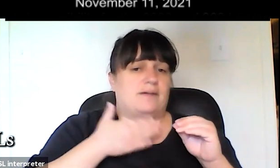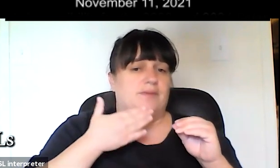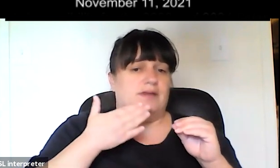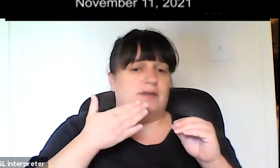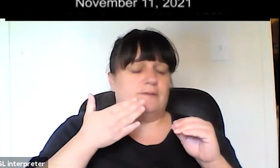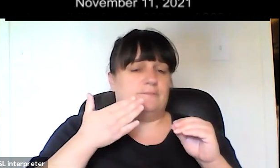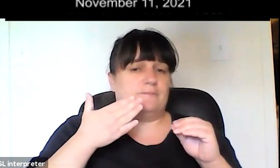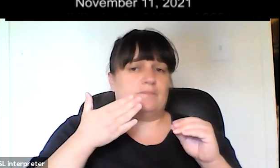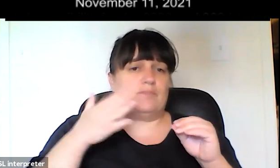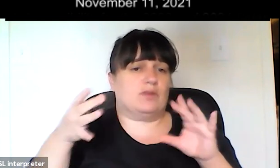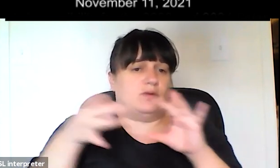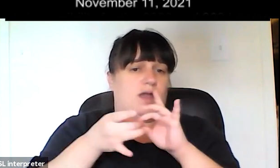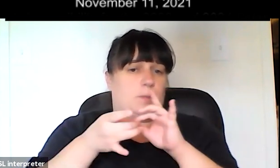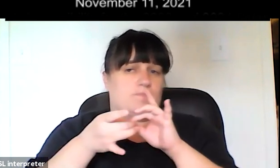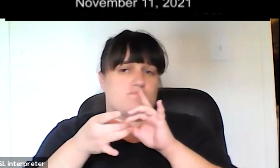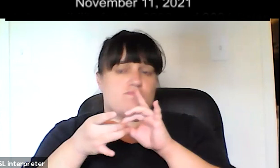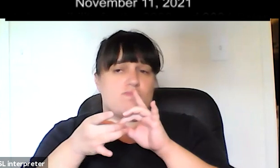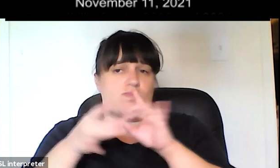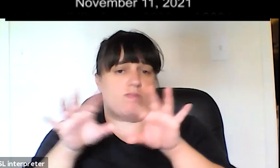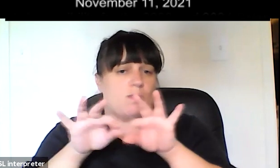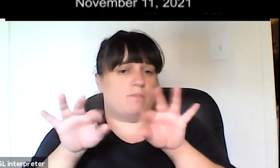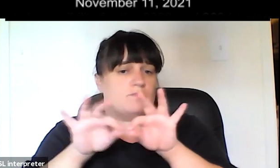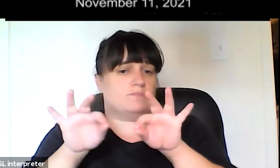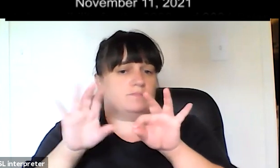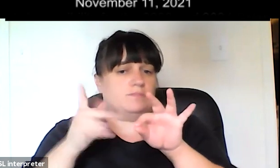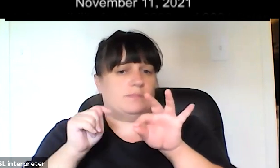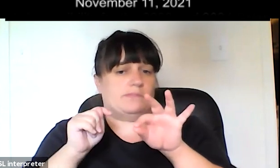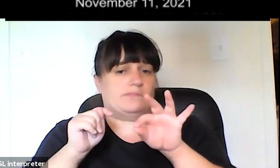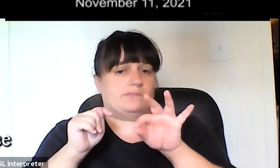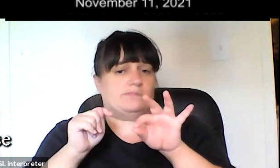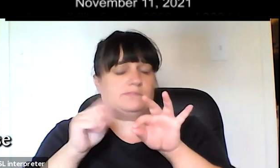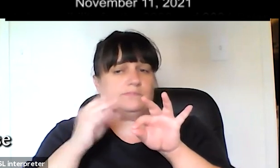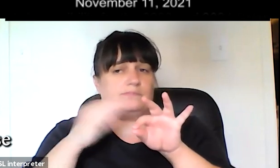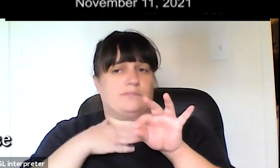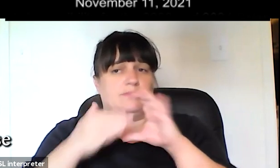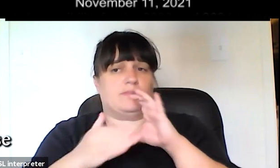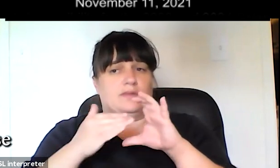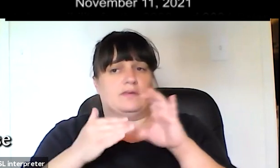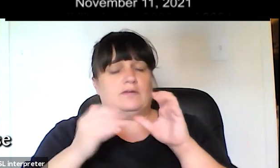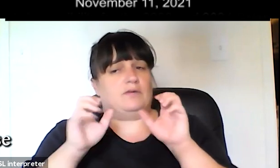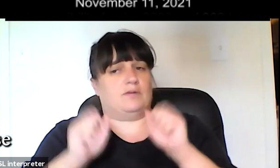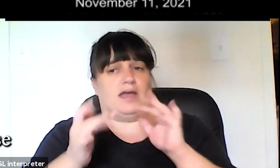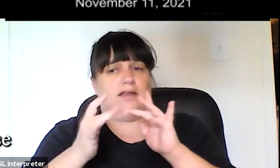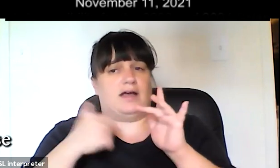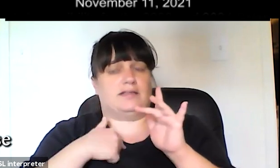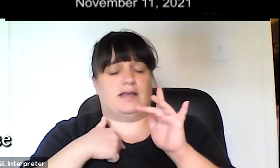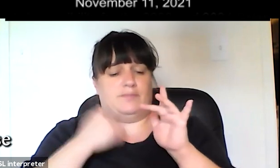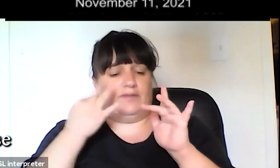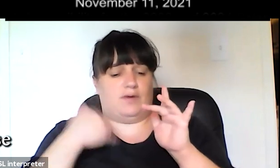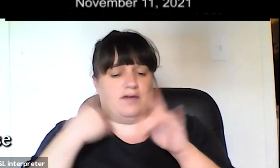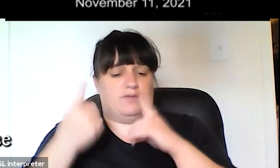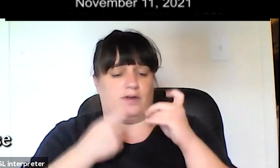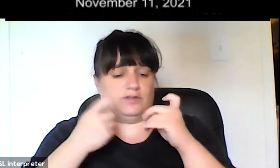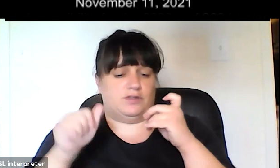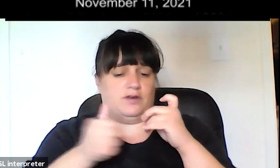the URLs that I mentioned in the chat as well as my email. Please do feel free to contact me if you have questions